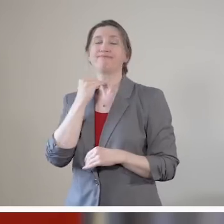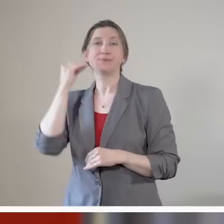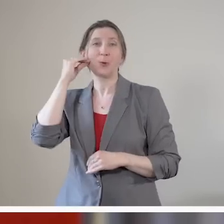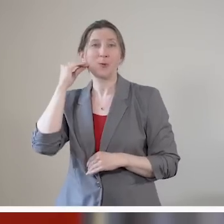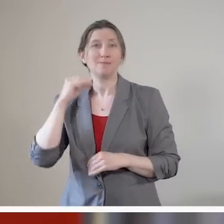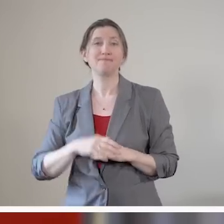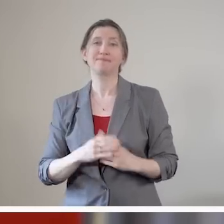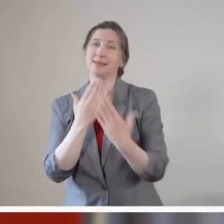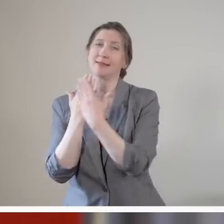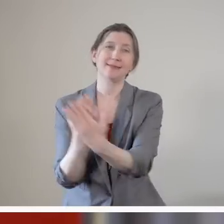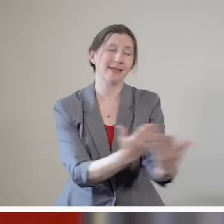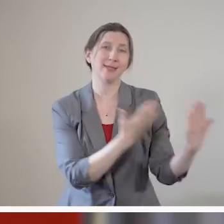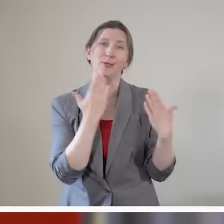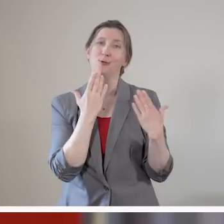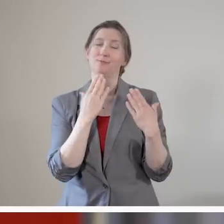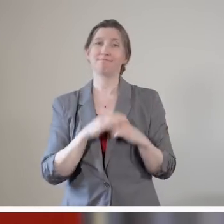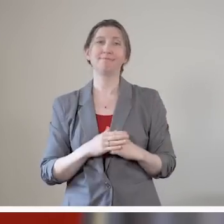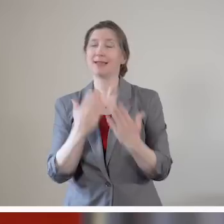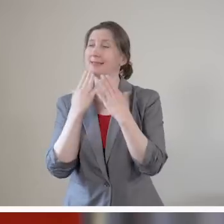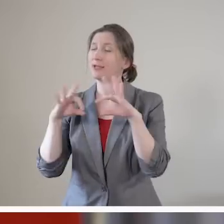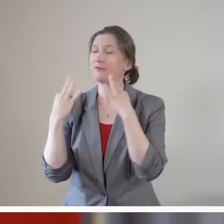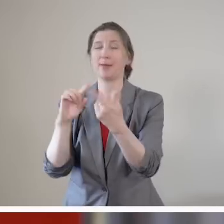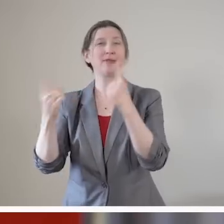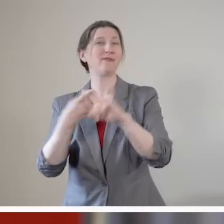and friends who have helped you through. Today,